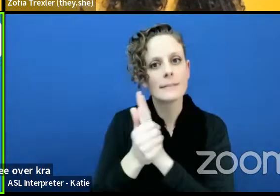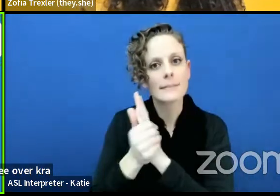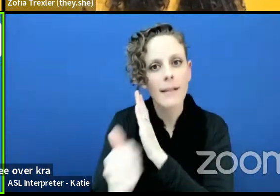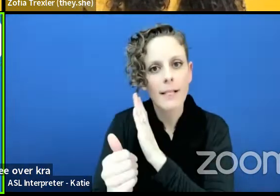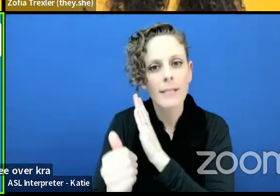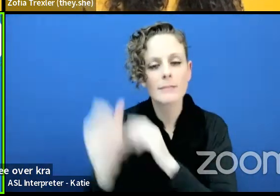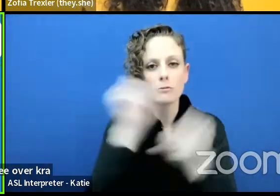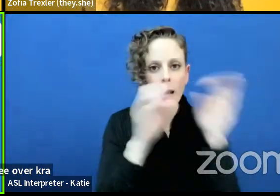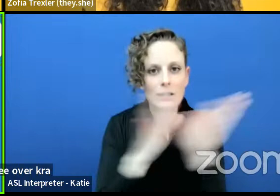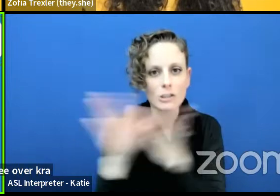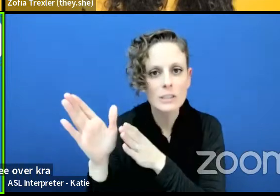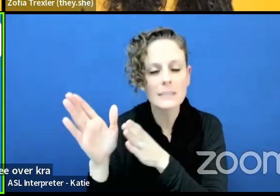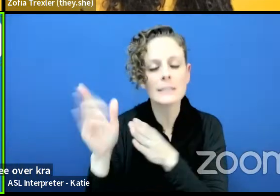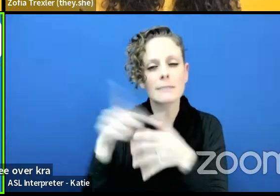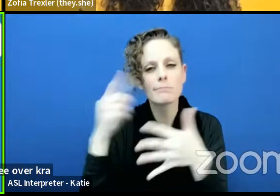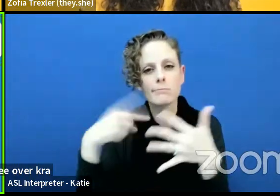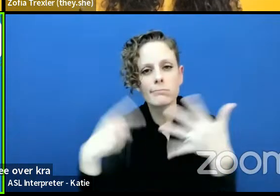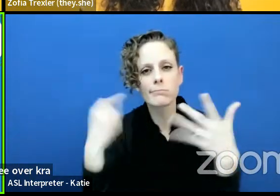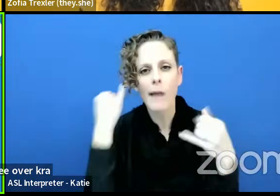strategies, ideas,